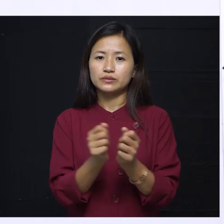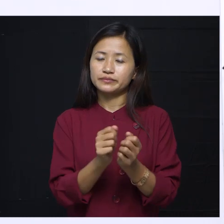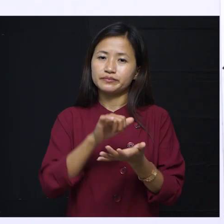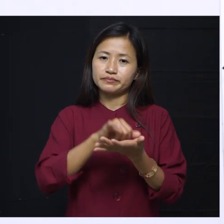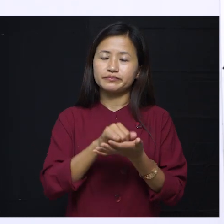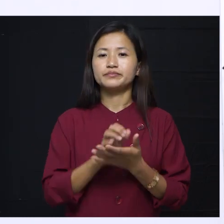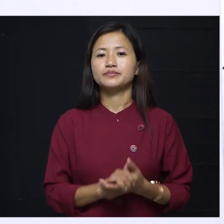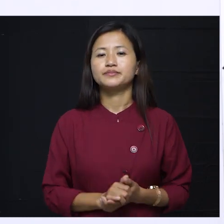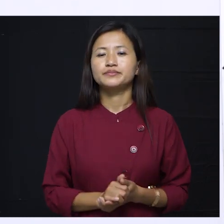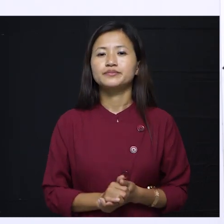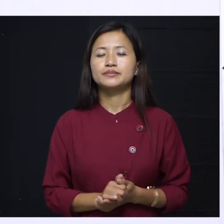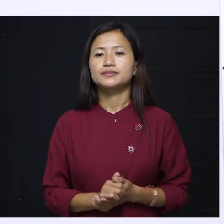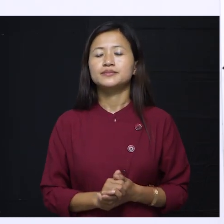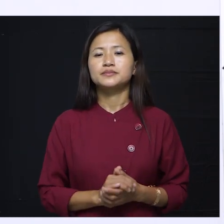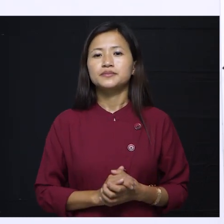Then,